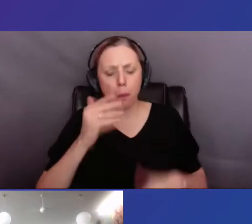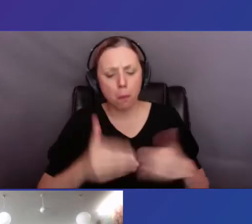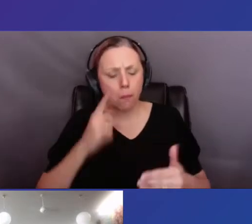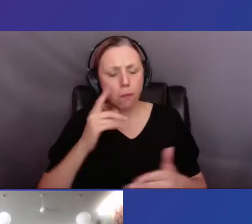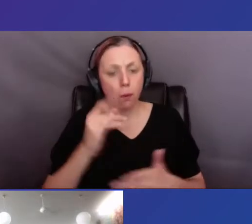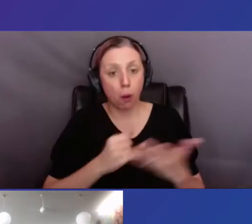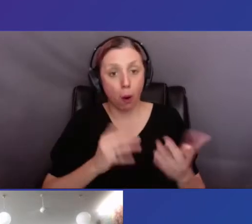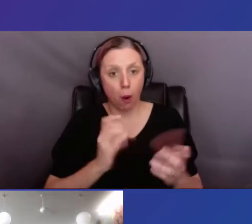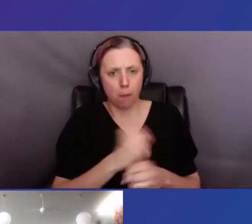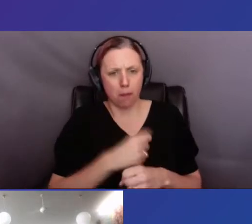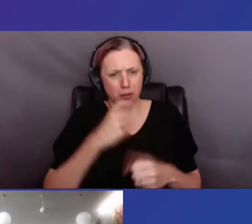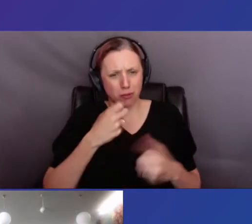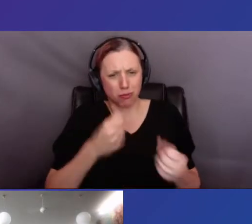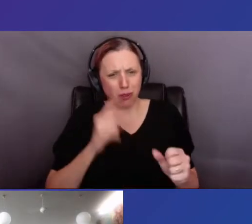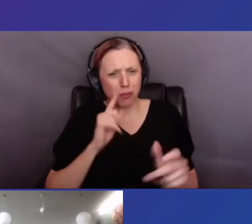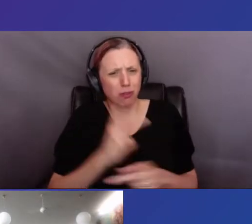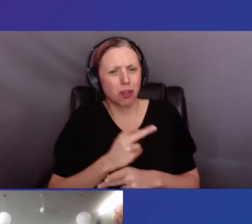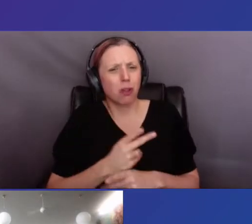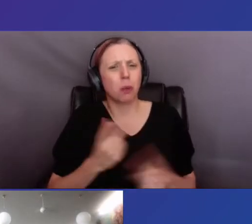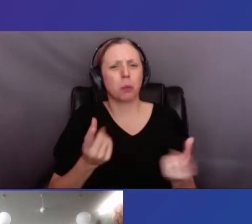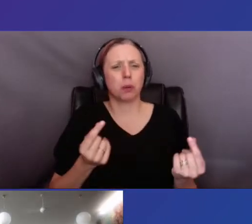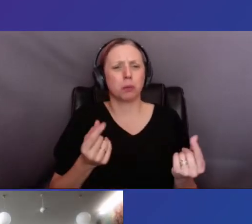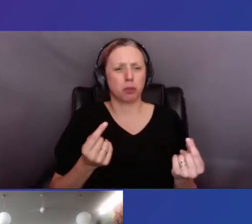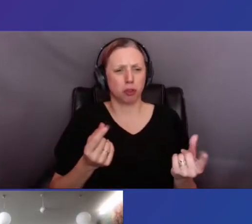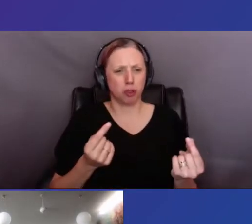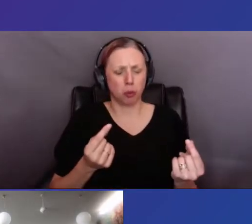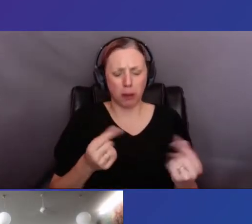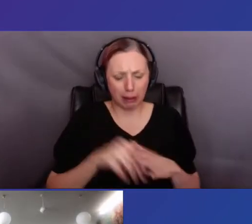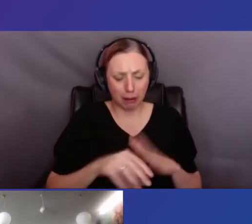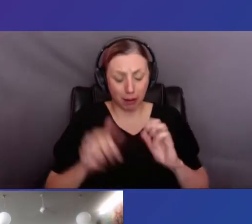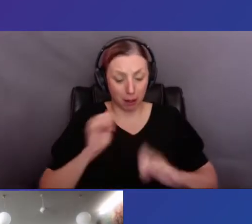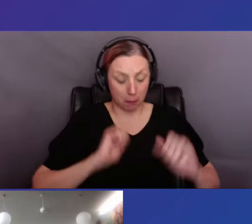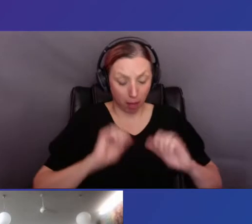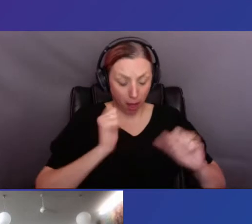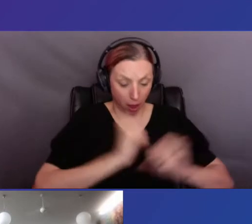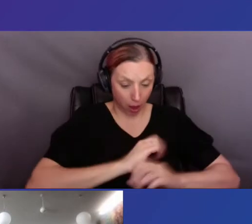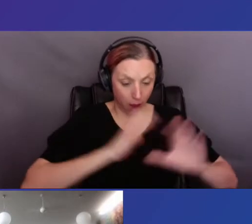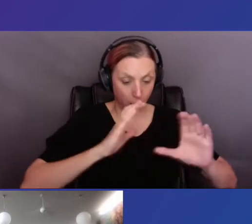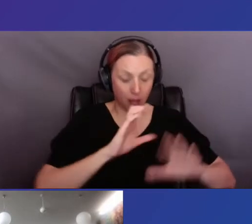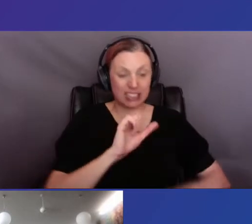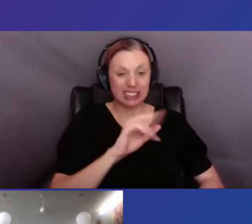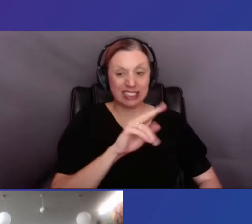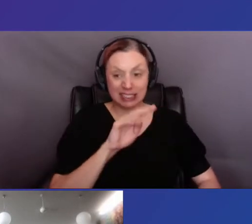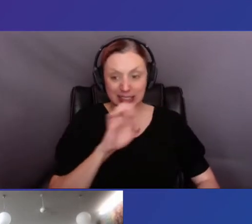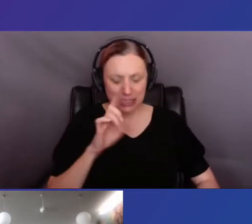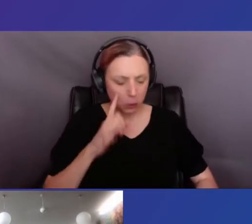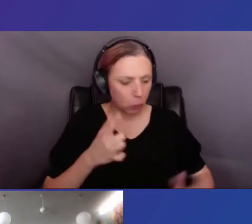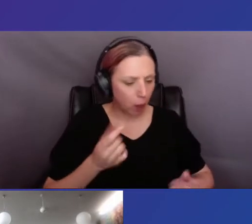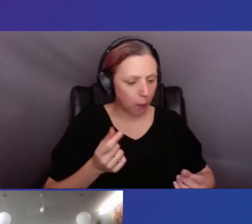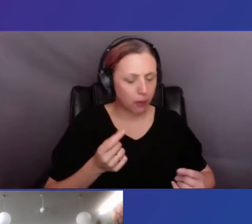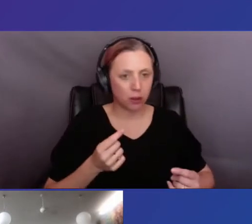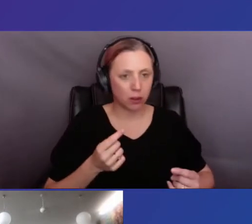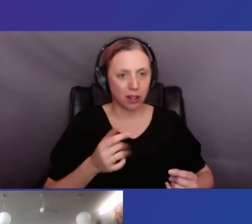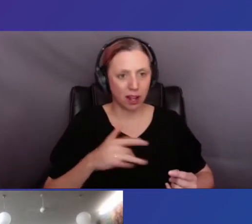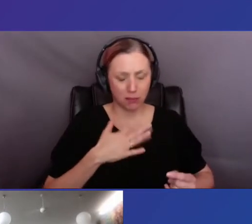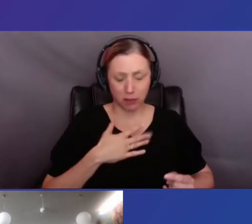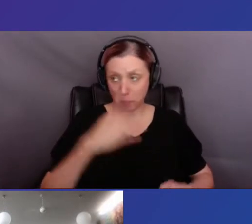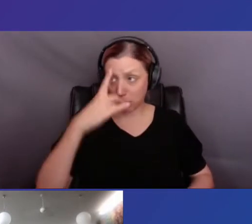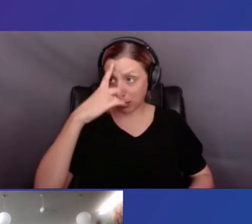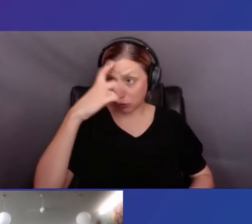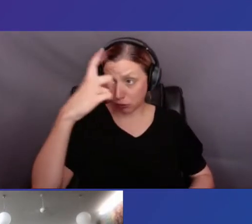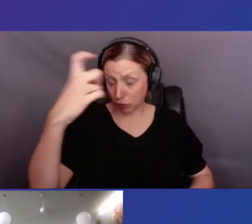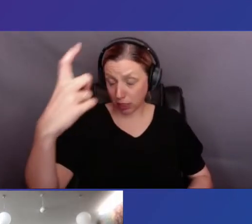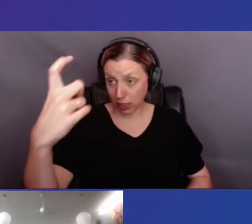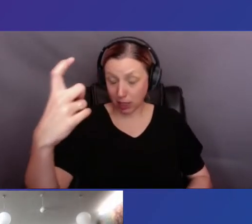what I'm doing with a scene in a play, etc., I don't feel like my dream switch is turned on all the